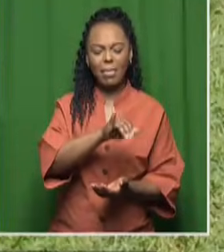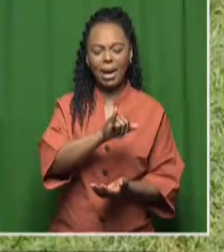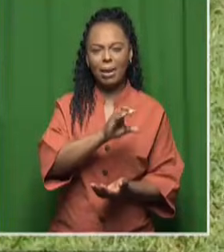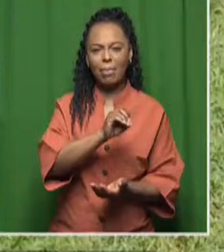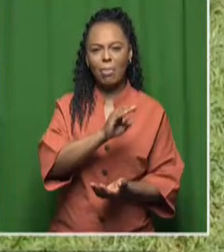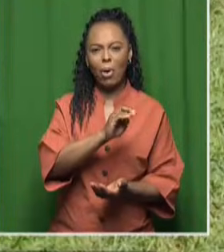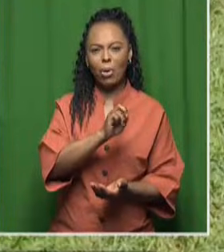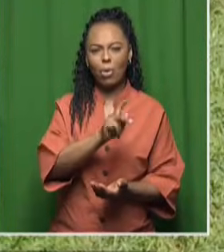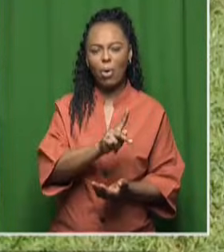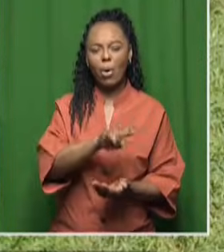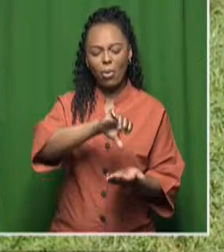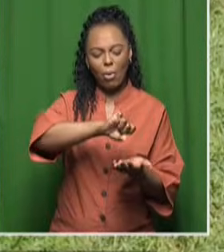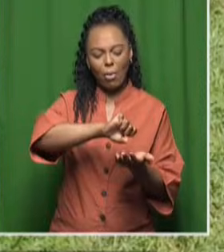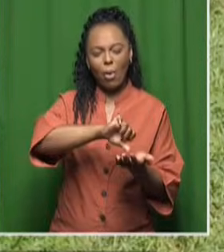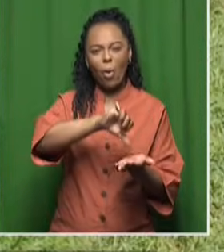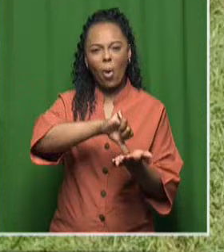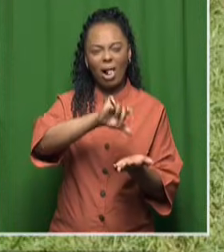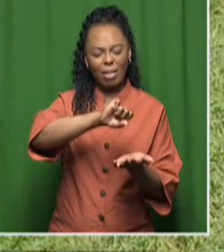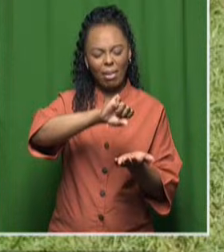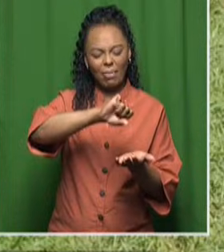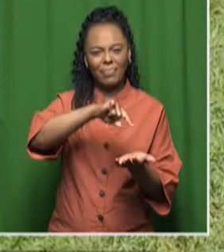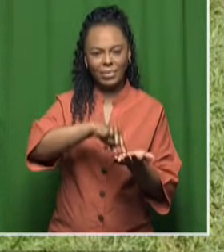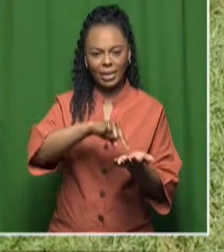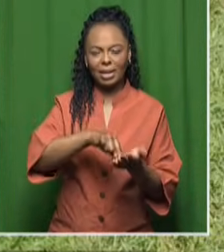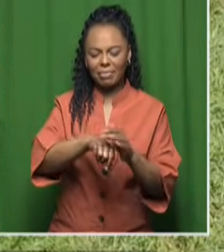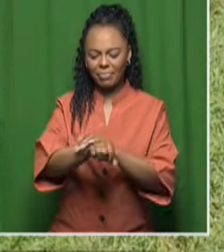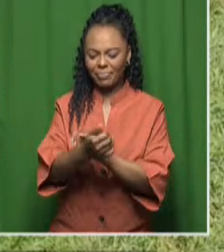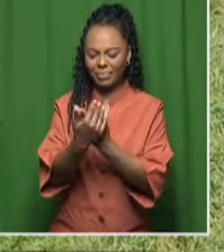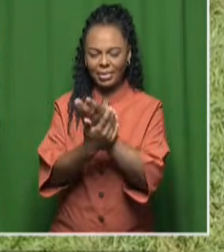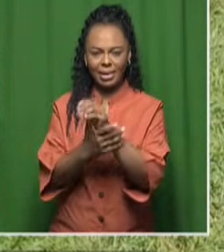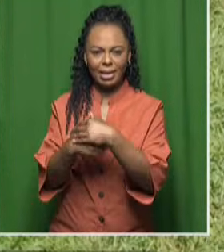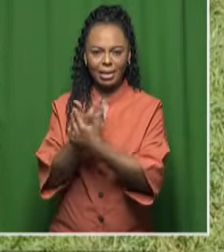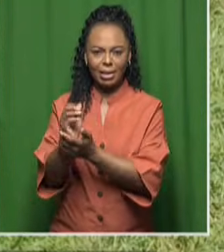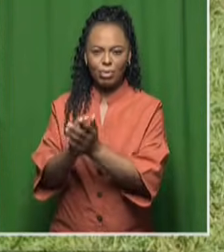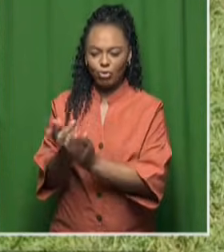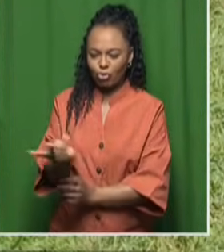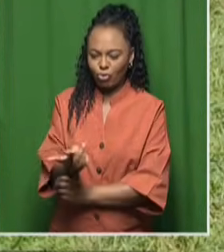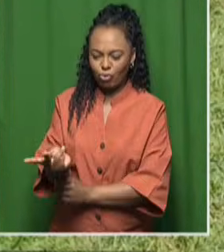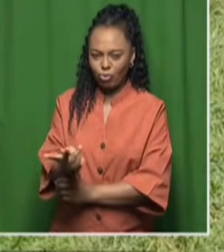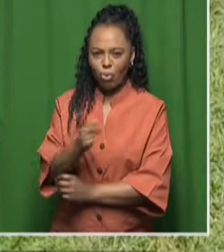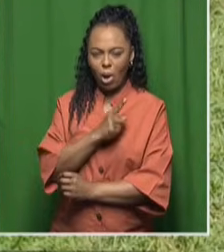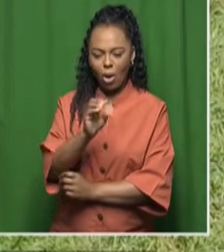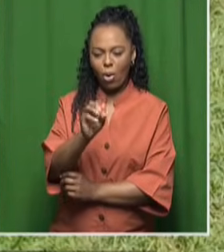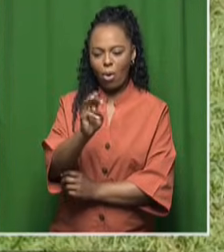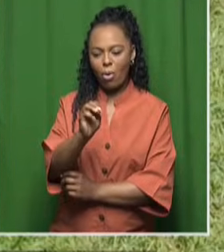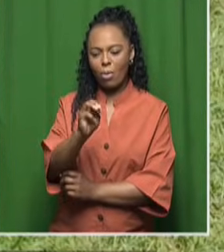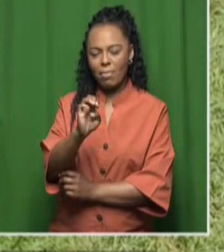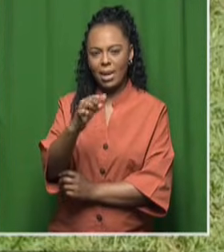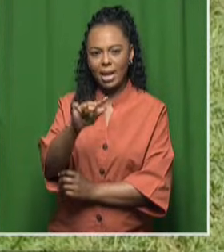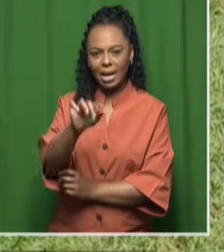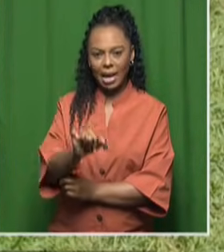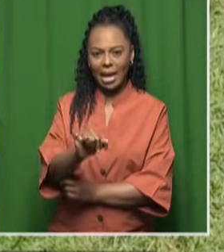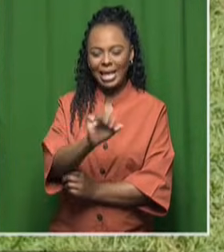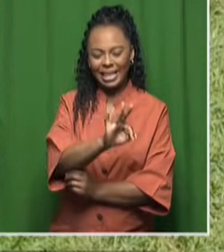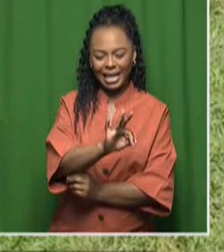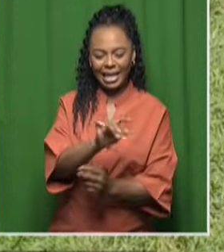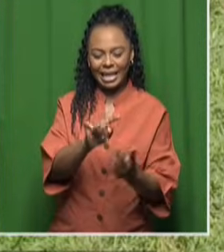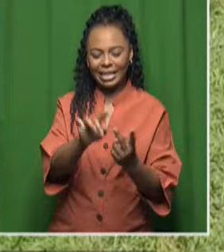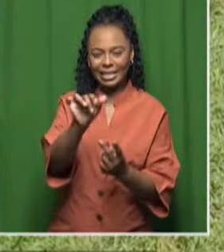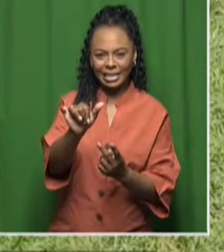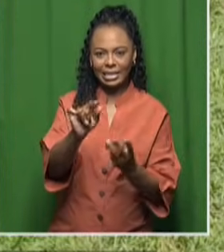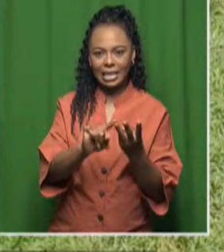took it and applied it to both their skin, because I know the omega-3, 6, 9 that it's rich in. Then